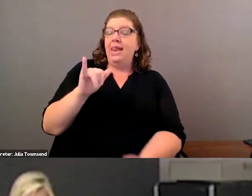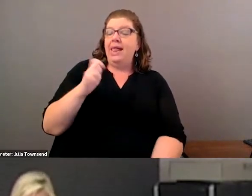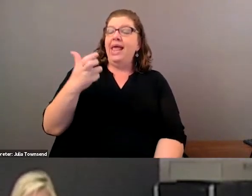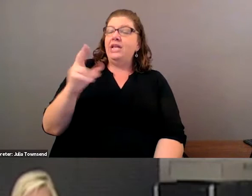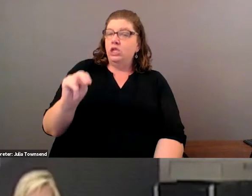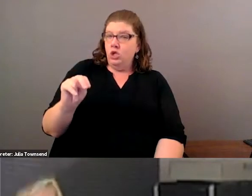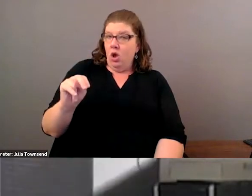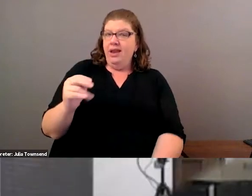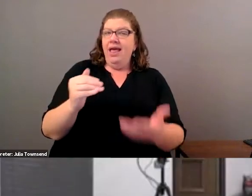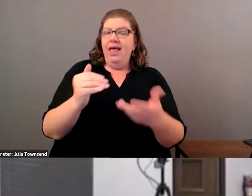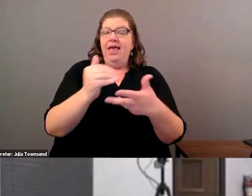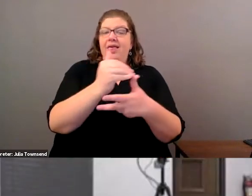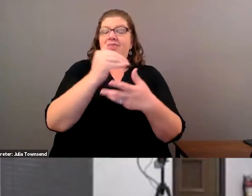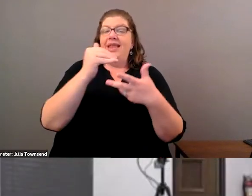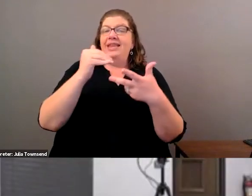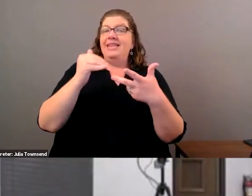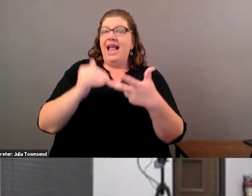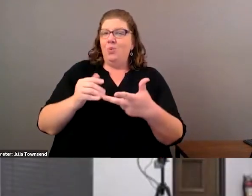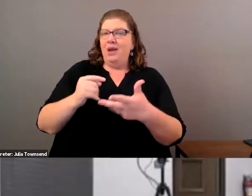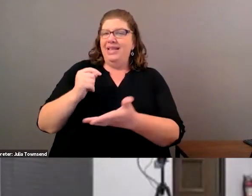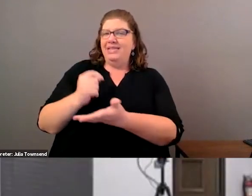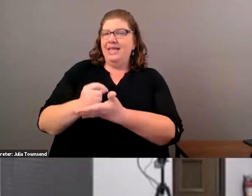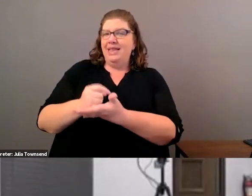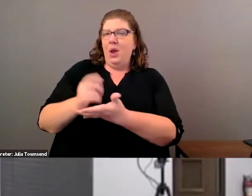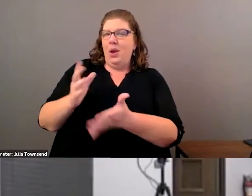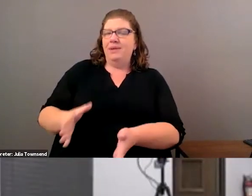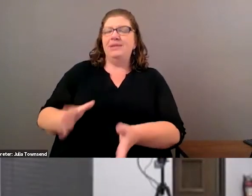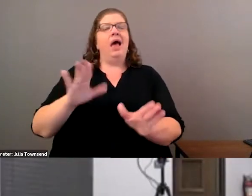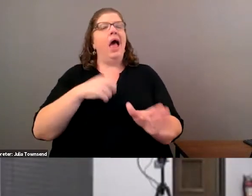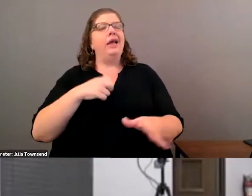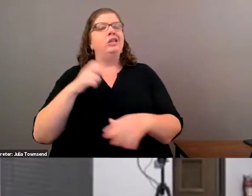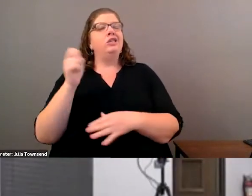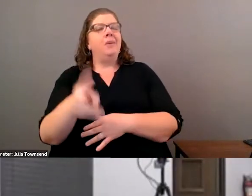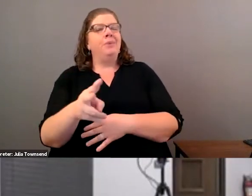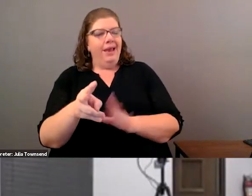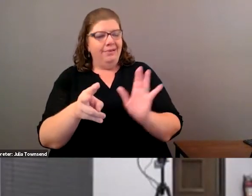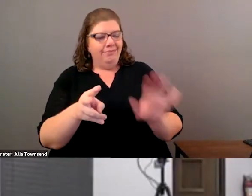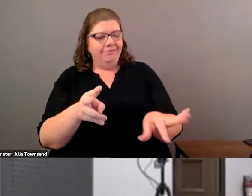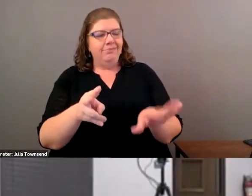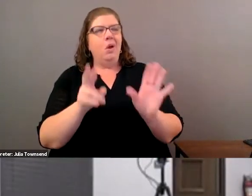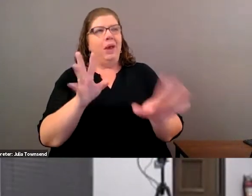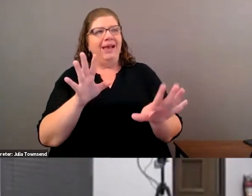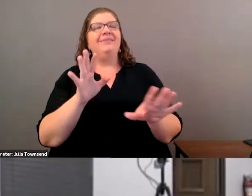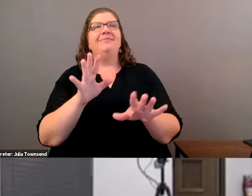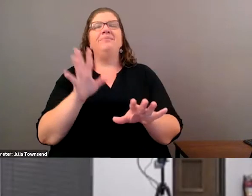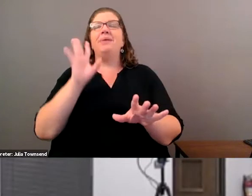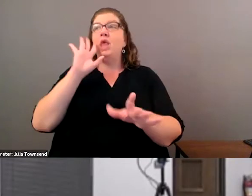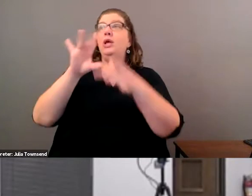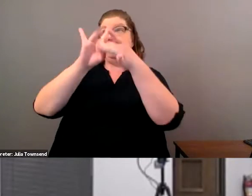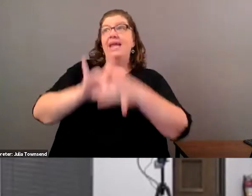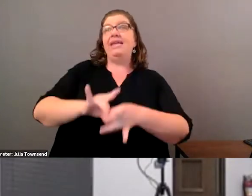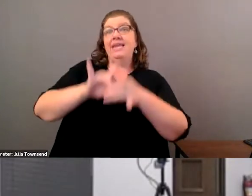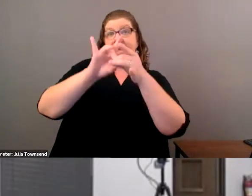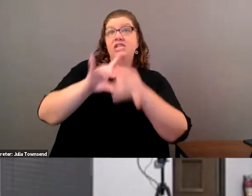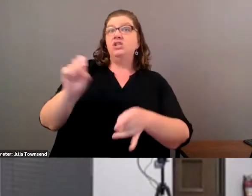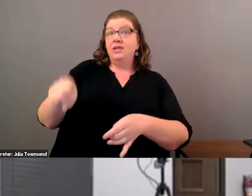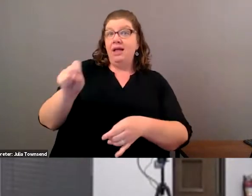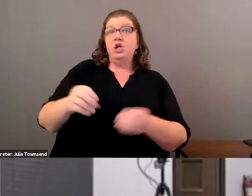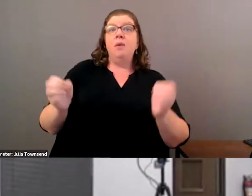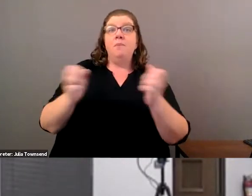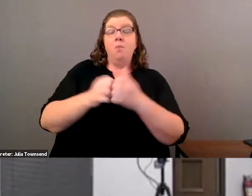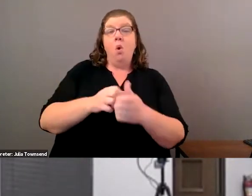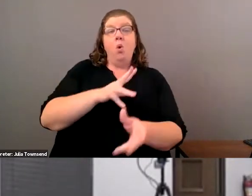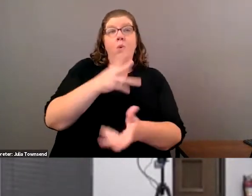item will be the therapists. I jumped ahead. That's okay, but you know, You don't there is get a to speak next time. No, just yeah, there is a kidding. connection though, because the more we engage